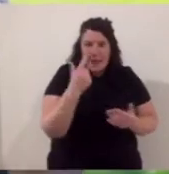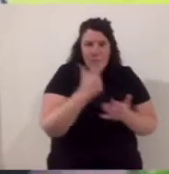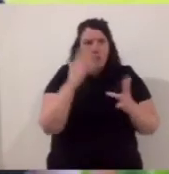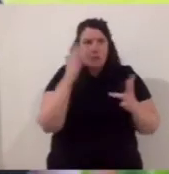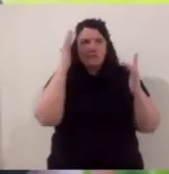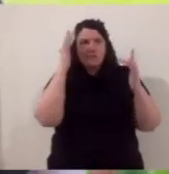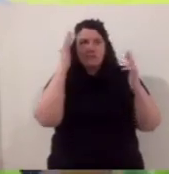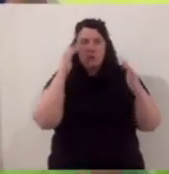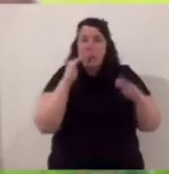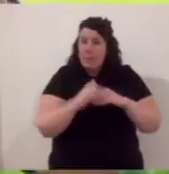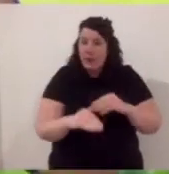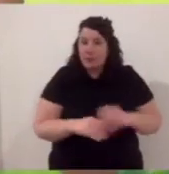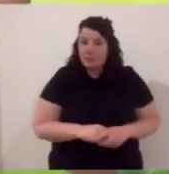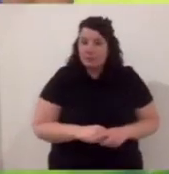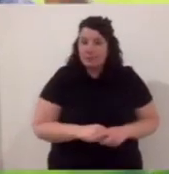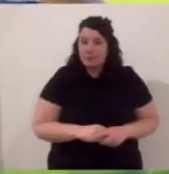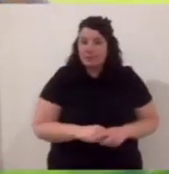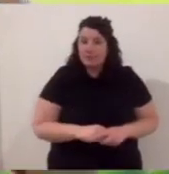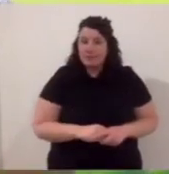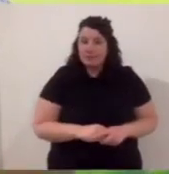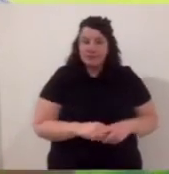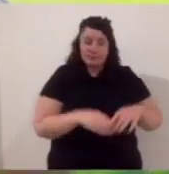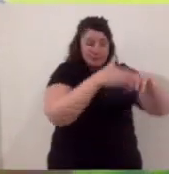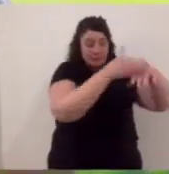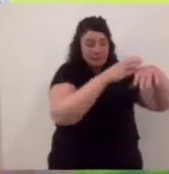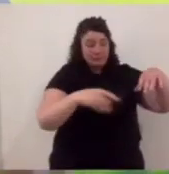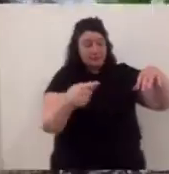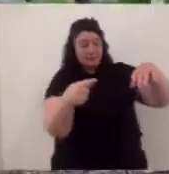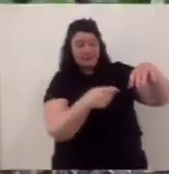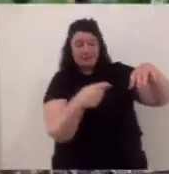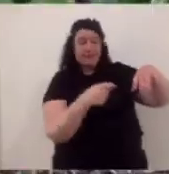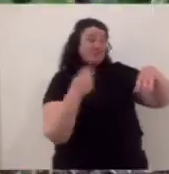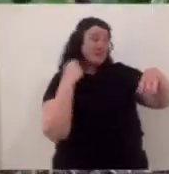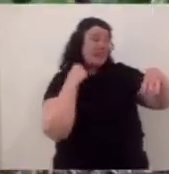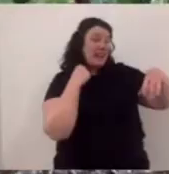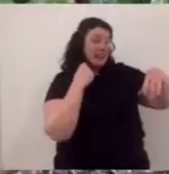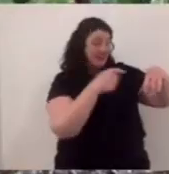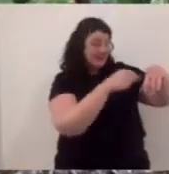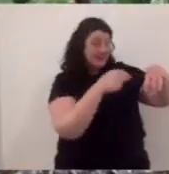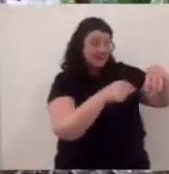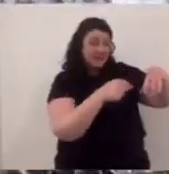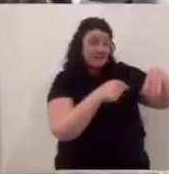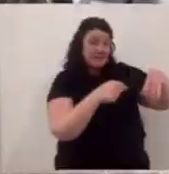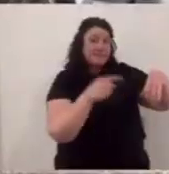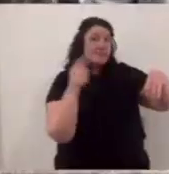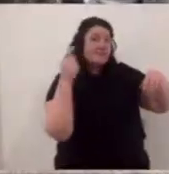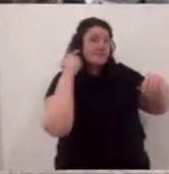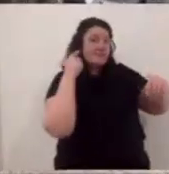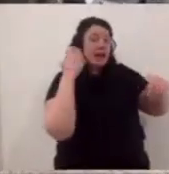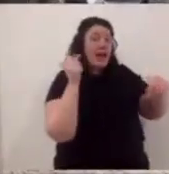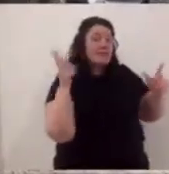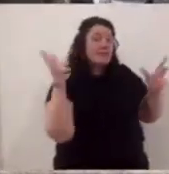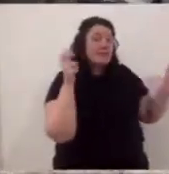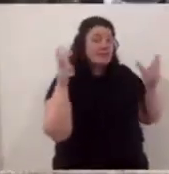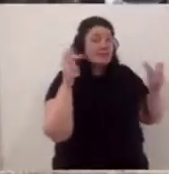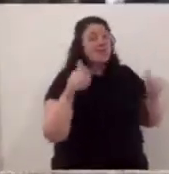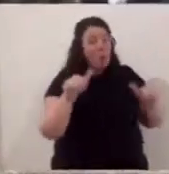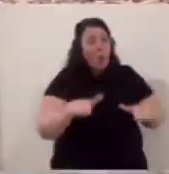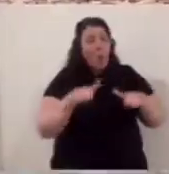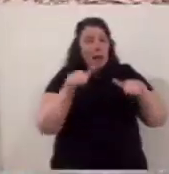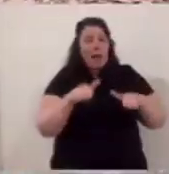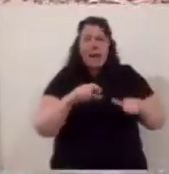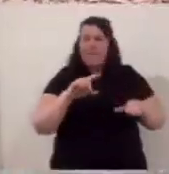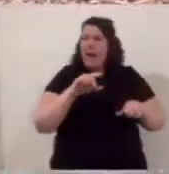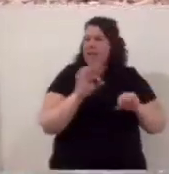is spectacular, and you can see that there is a lot going on in their mind. Now, if we move to the back of the neck, you can see their ear. They have